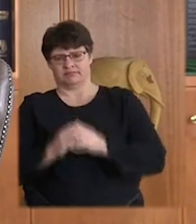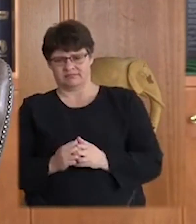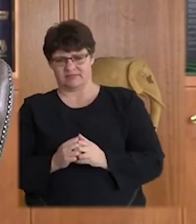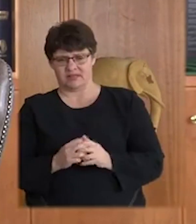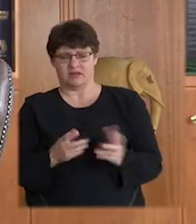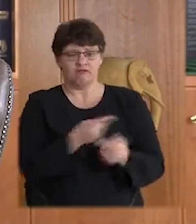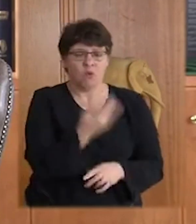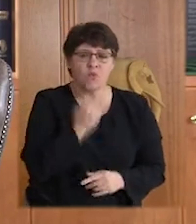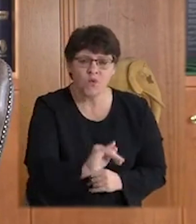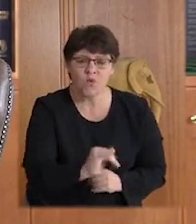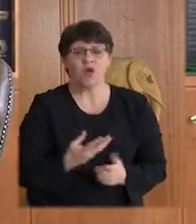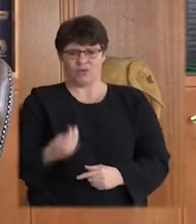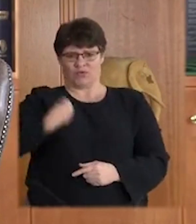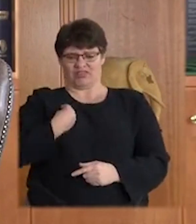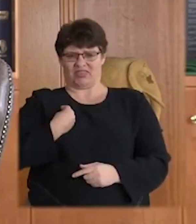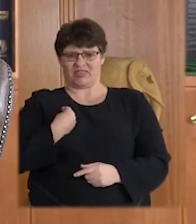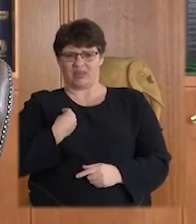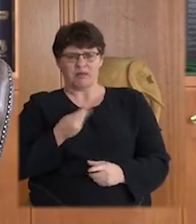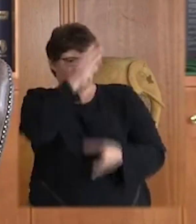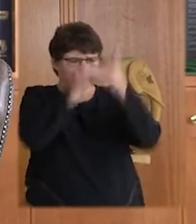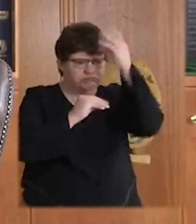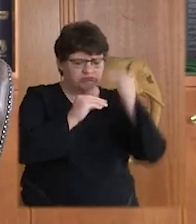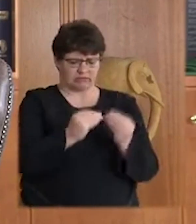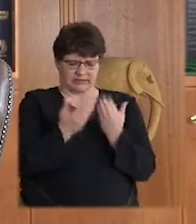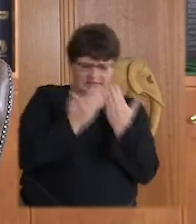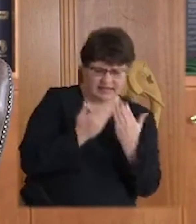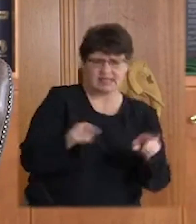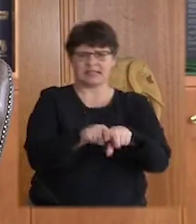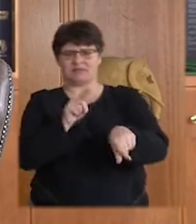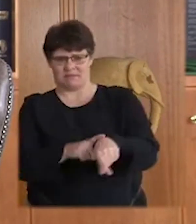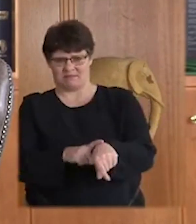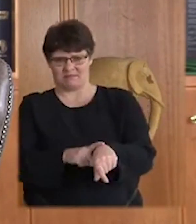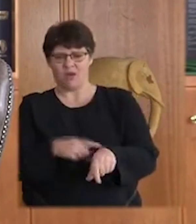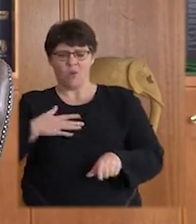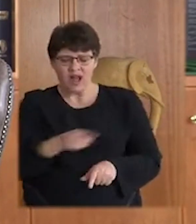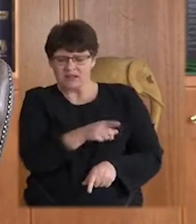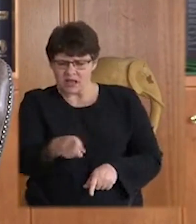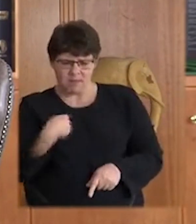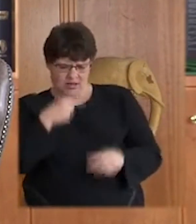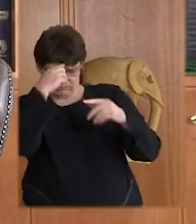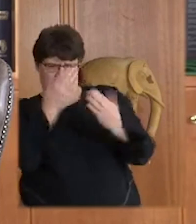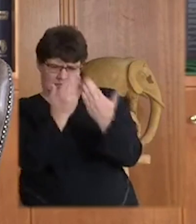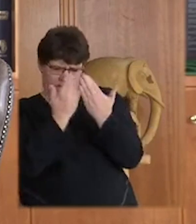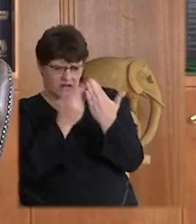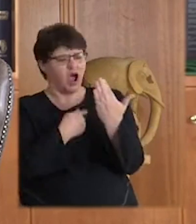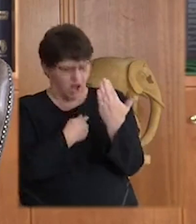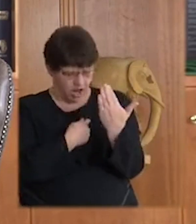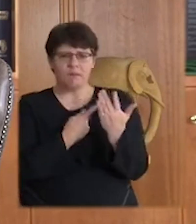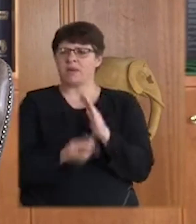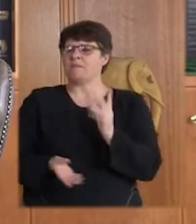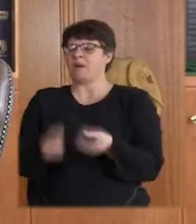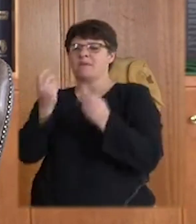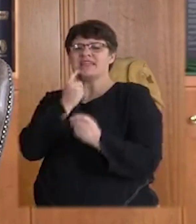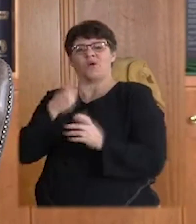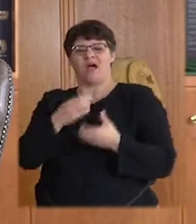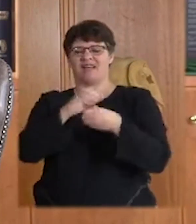people, assisting them to secure jobs or to be self-employed.